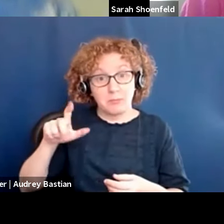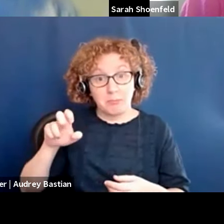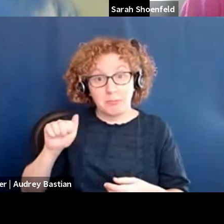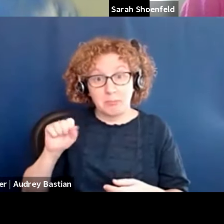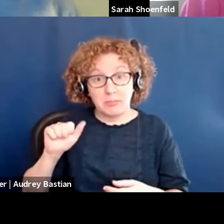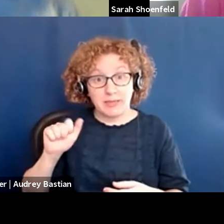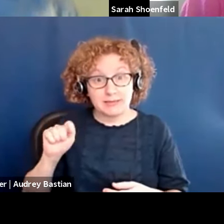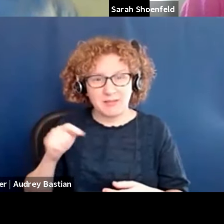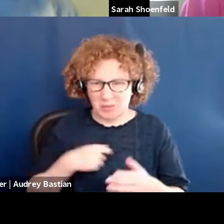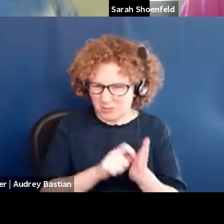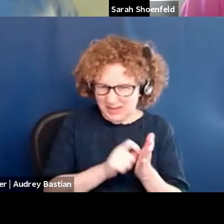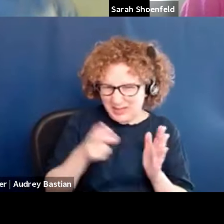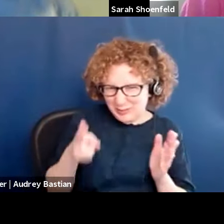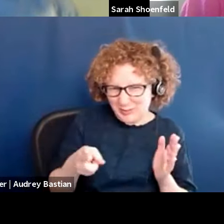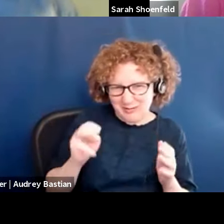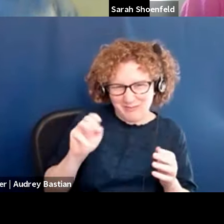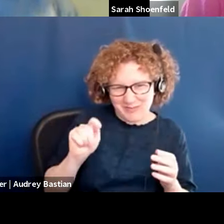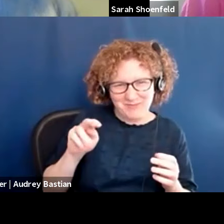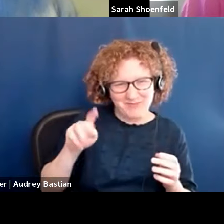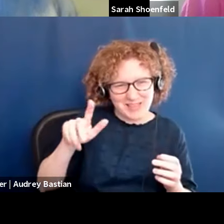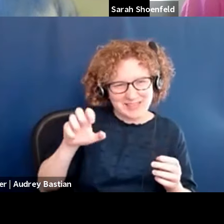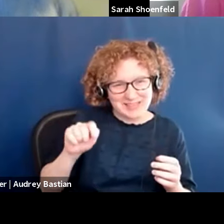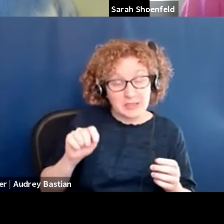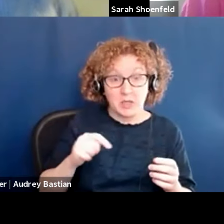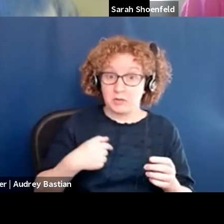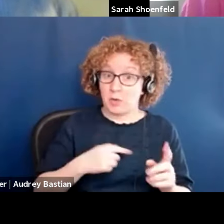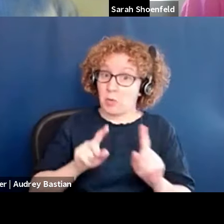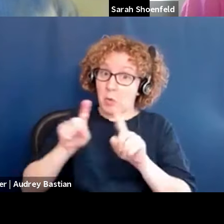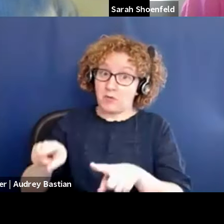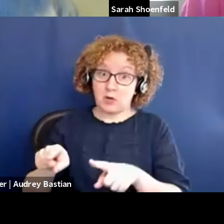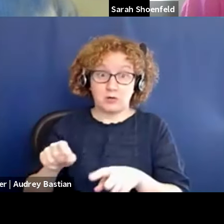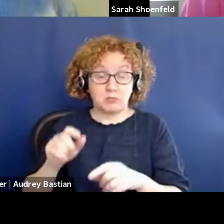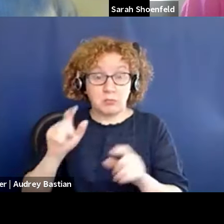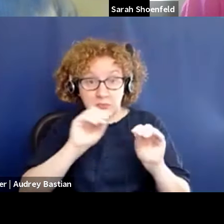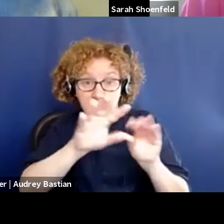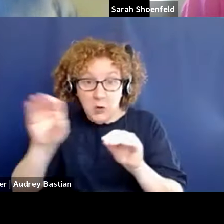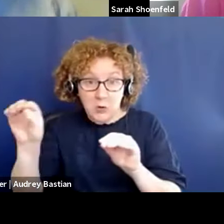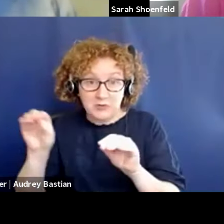and talked to her and got photos from the 20s. I mean, it was amazing.